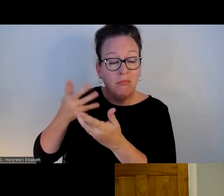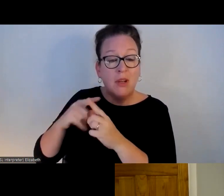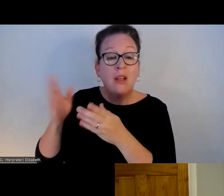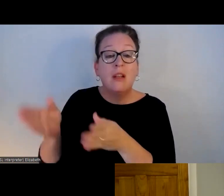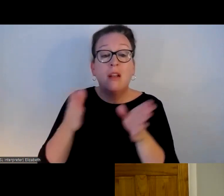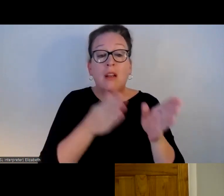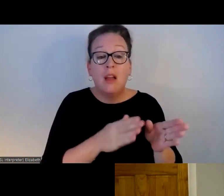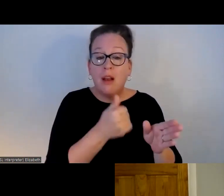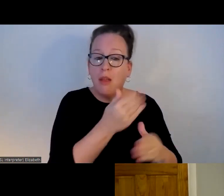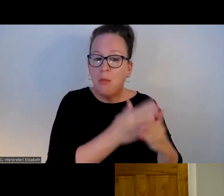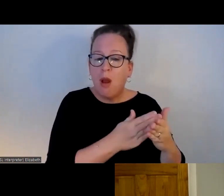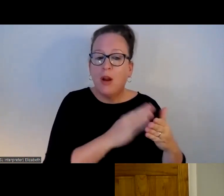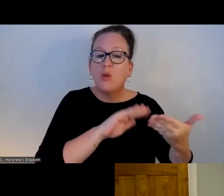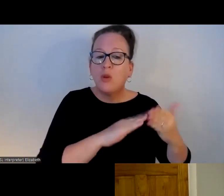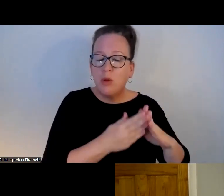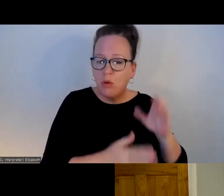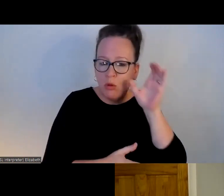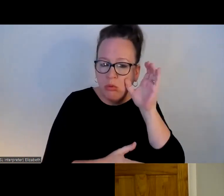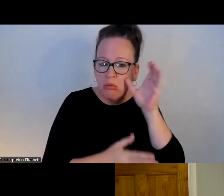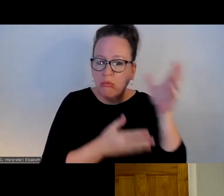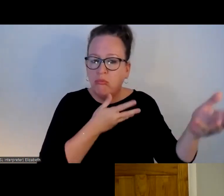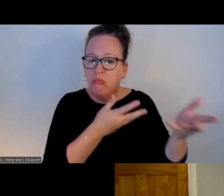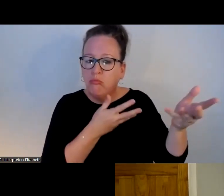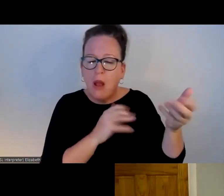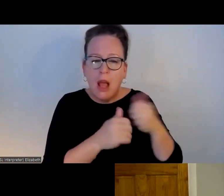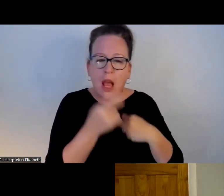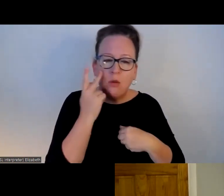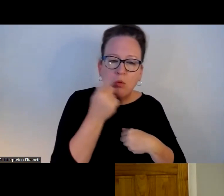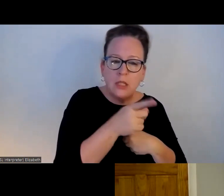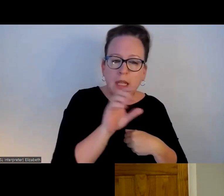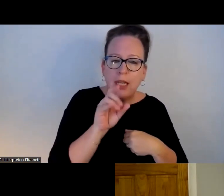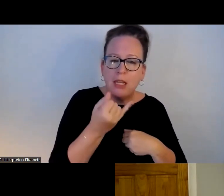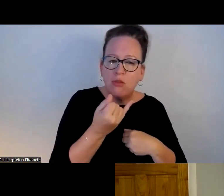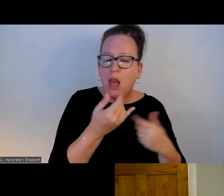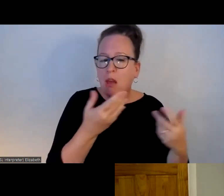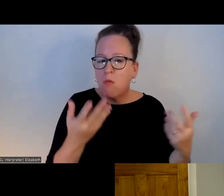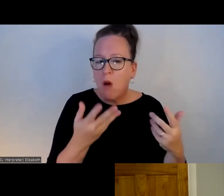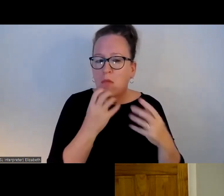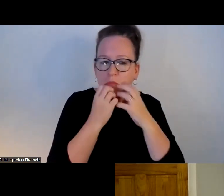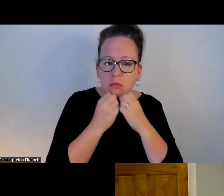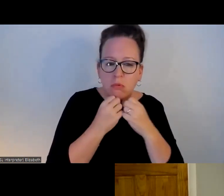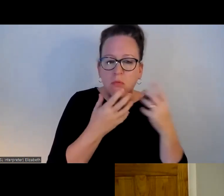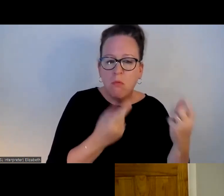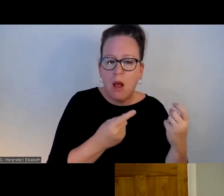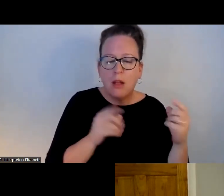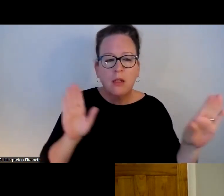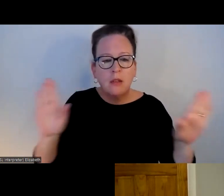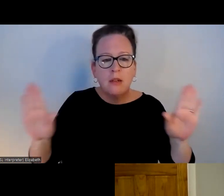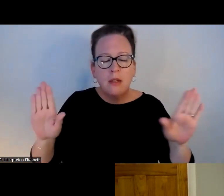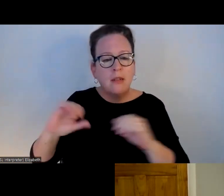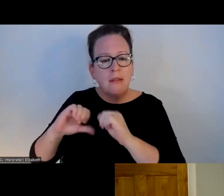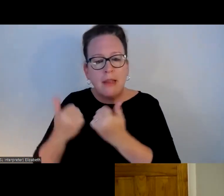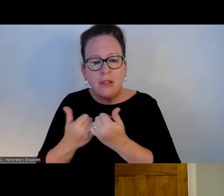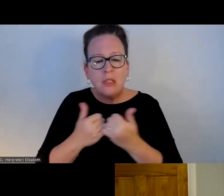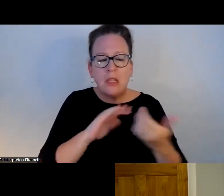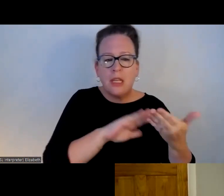from the communities. How are they seeing environmental justice play out in the communities that we are